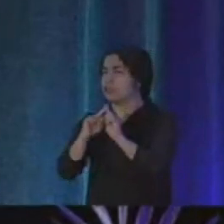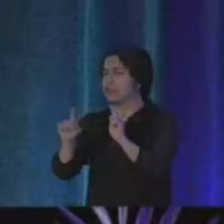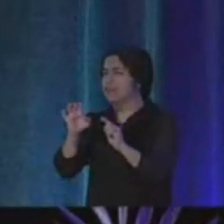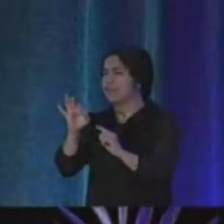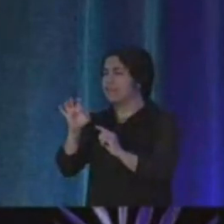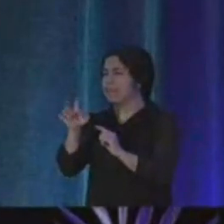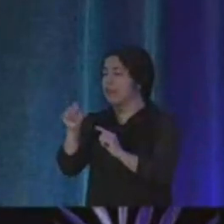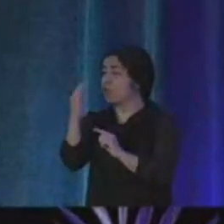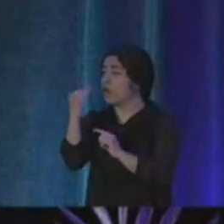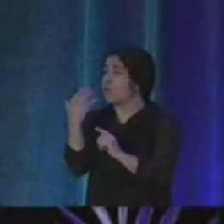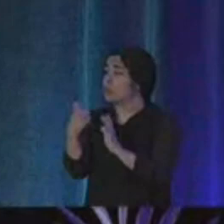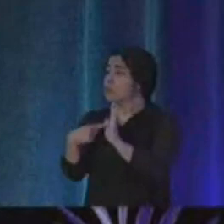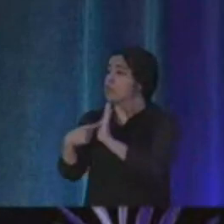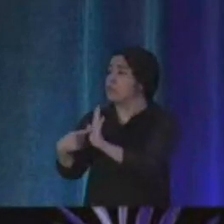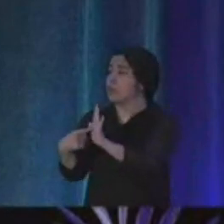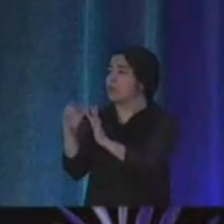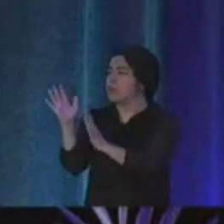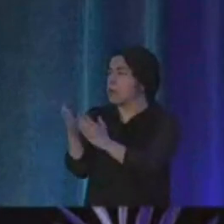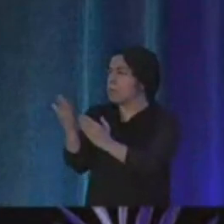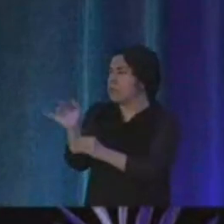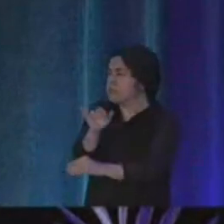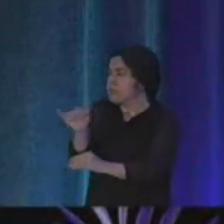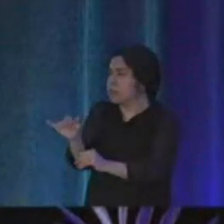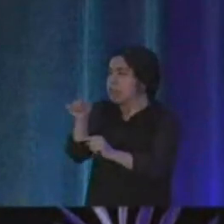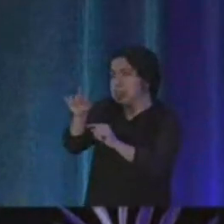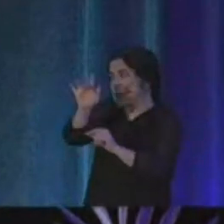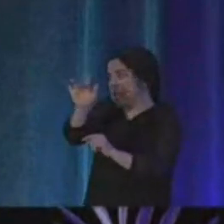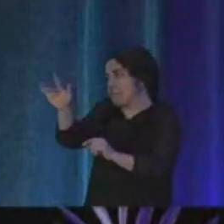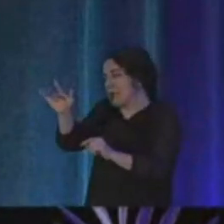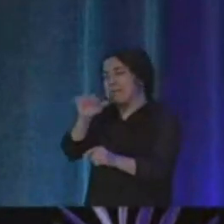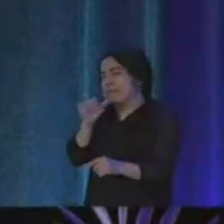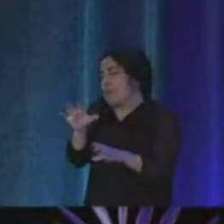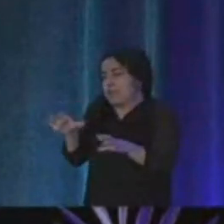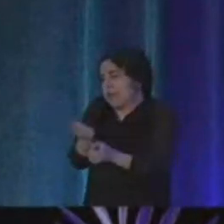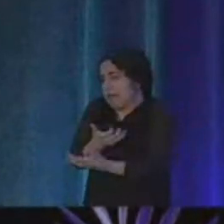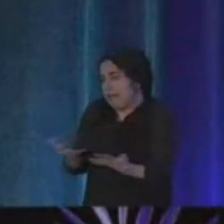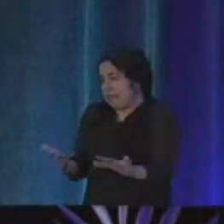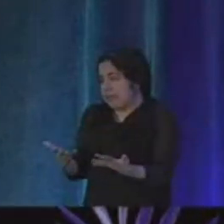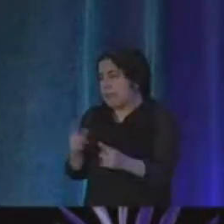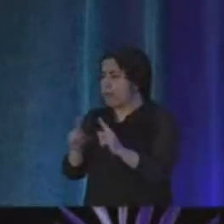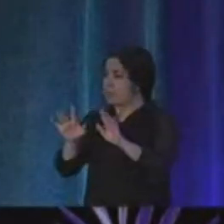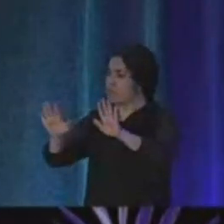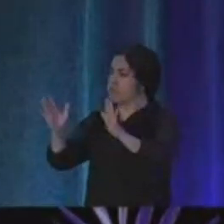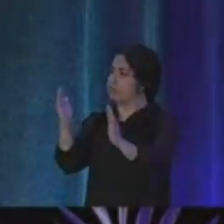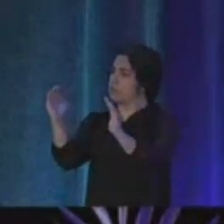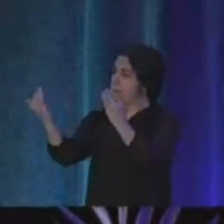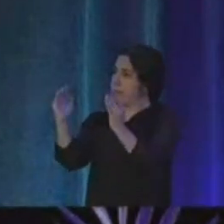the similarities across the platform. So this one's empty. It's not doing anything.